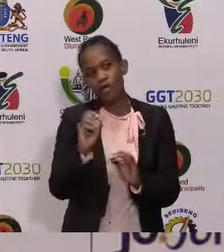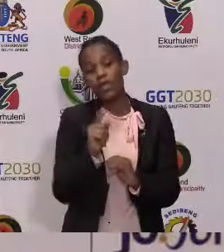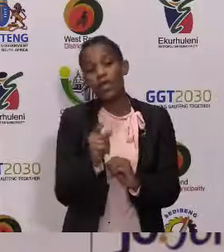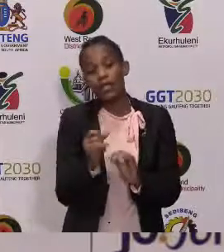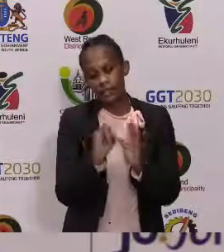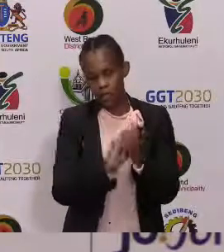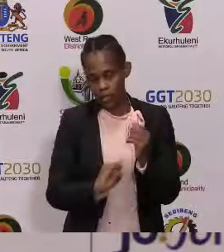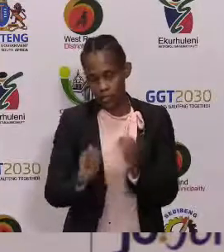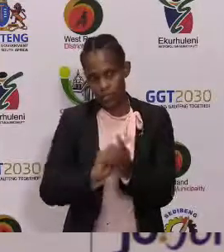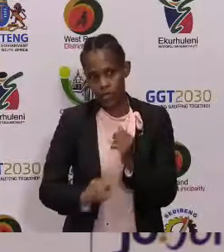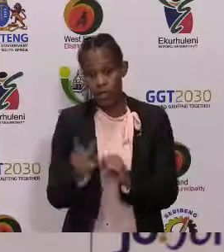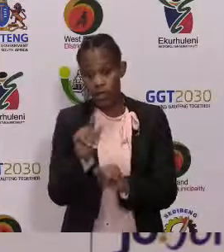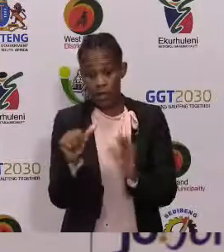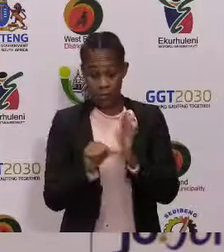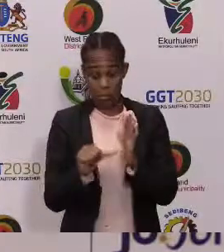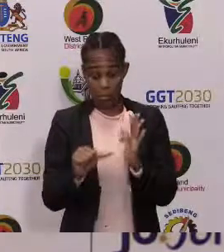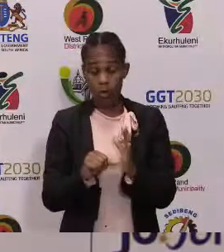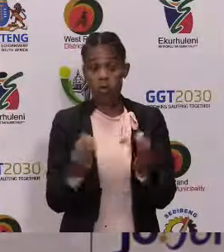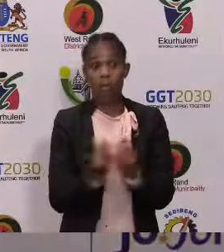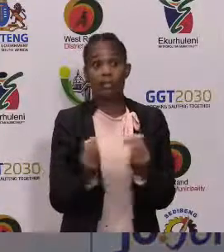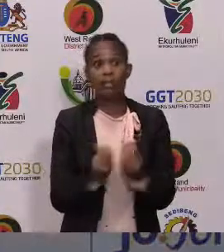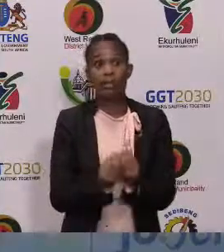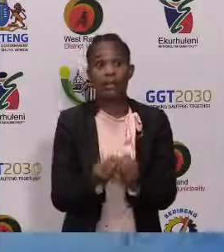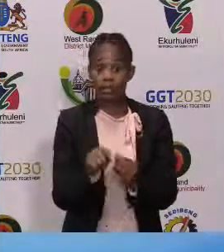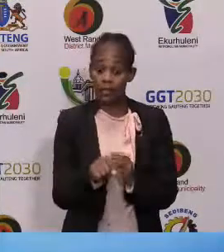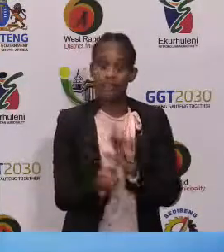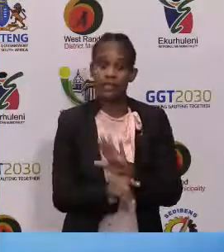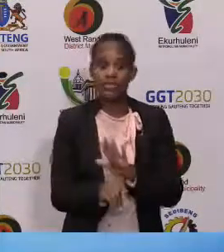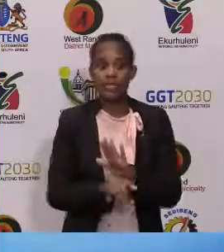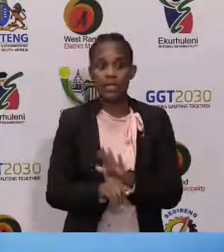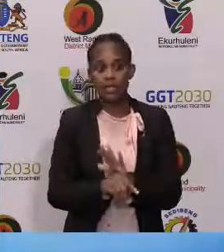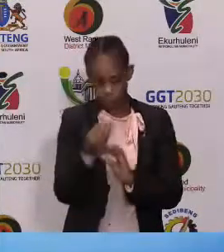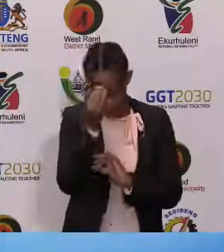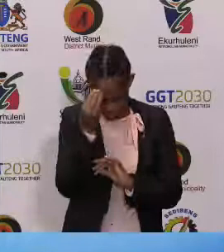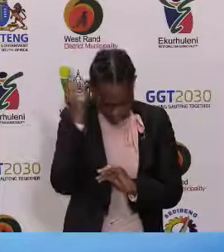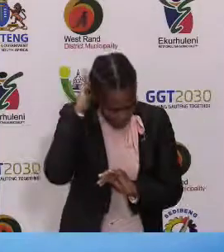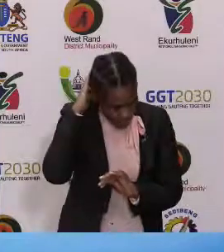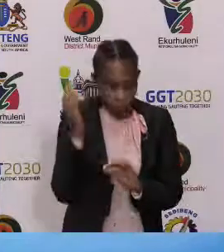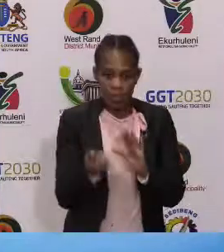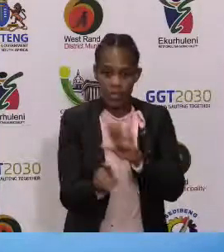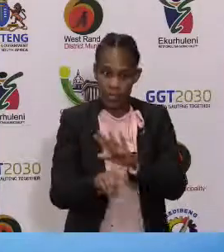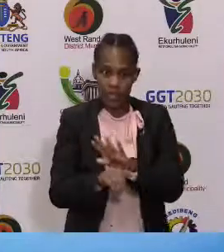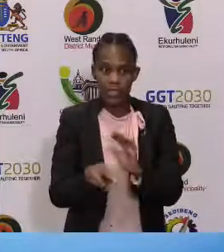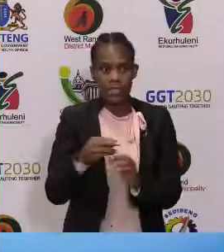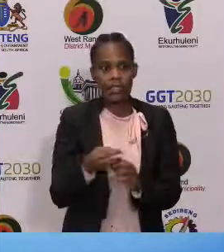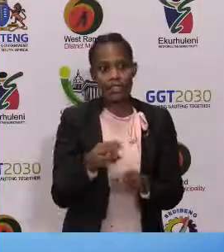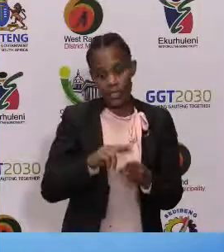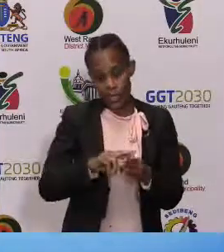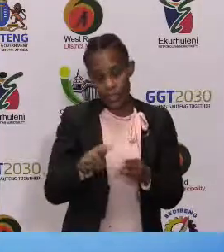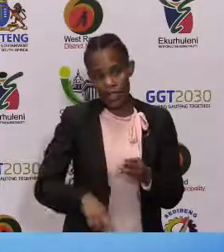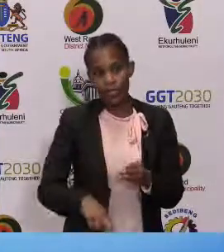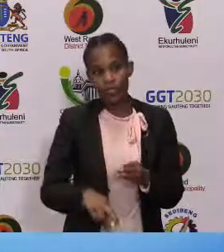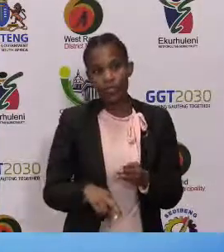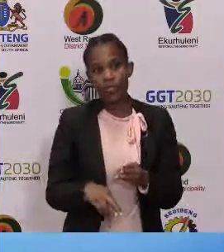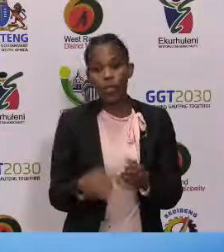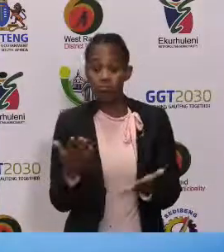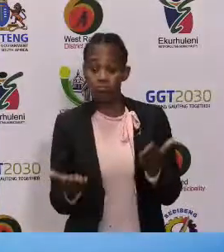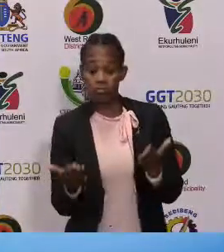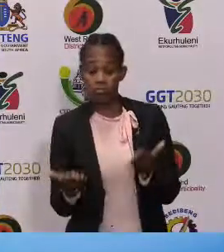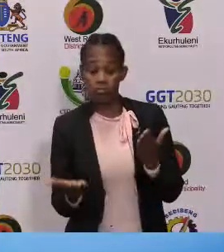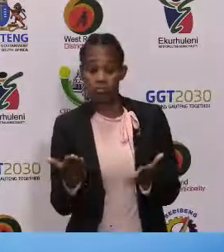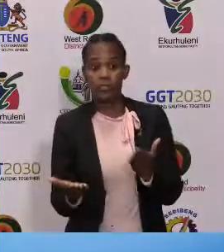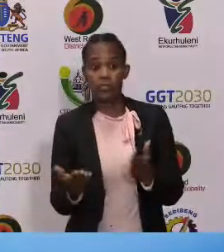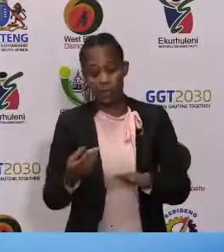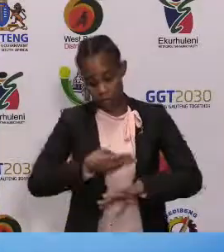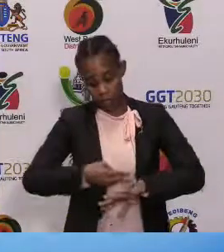Now, the one important thing to just keep at the back of your mind when looking at these results is that when you measure antibody, one of the problems that we